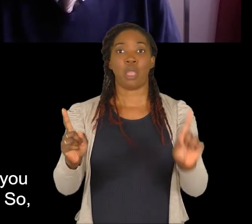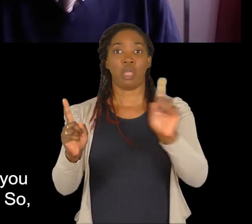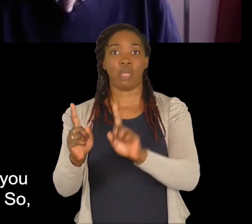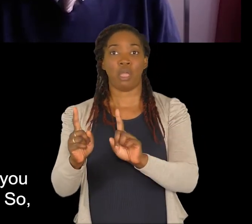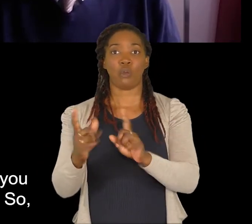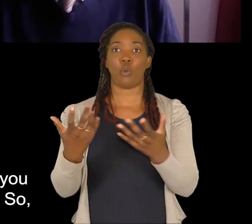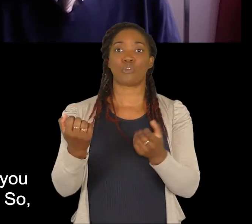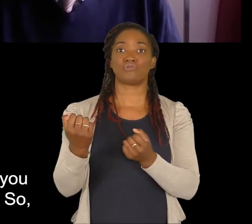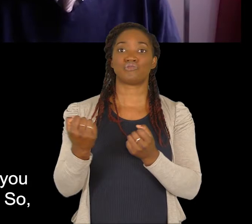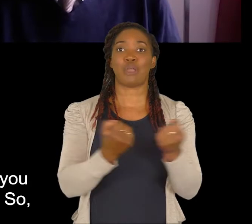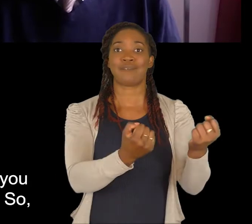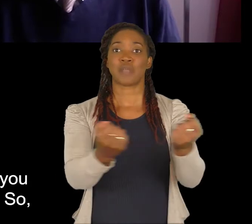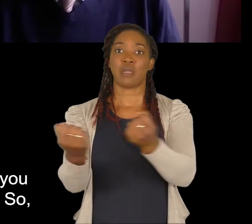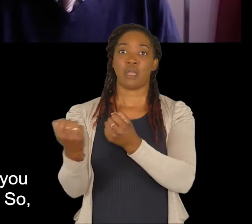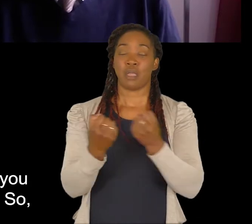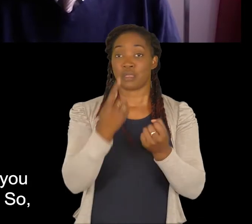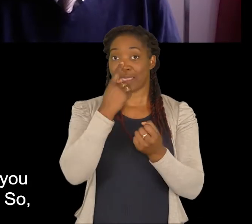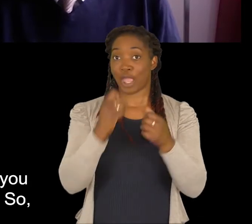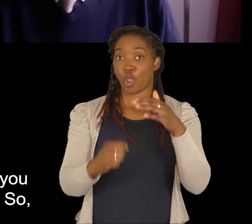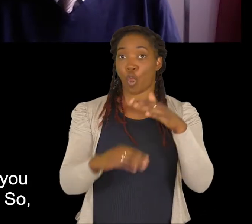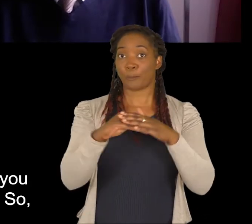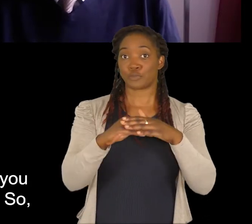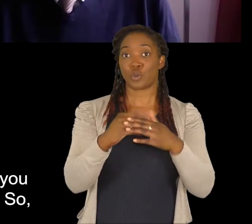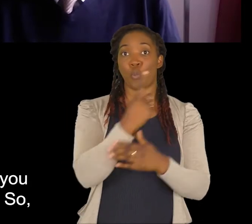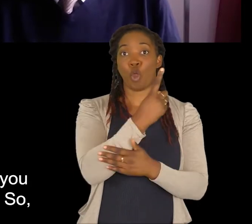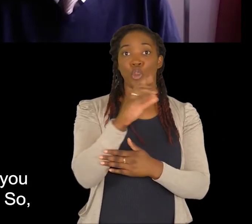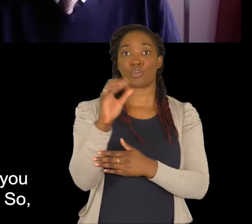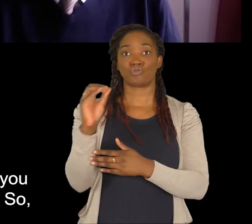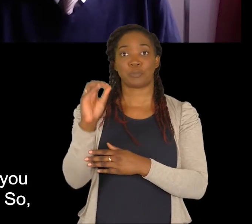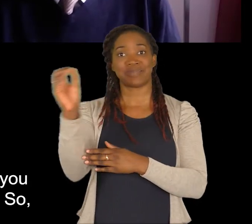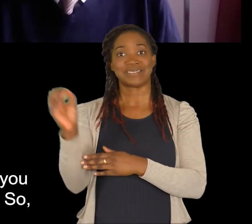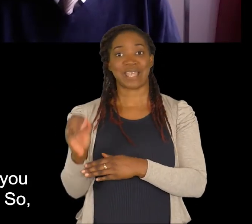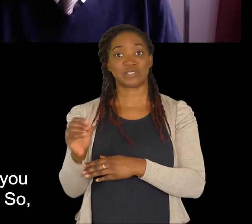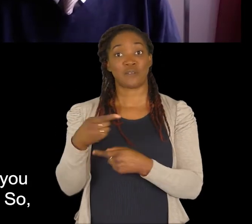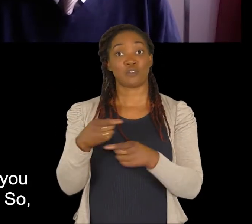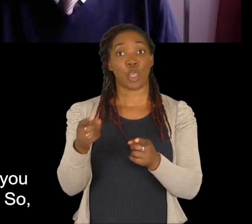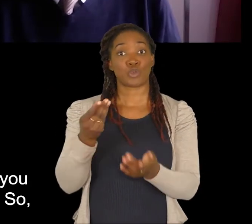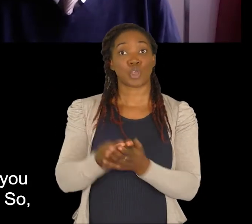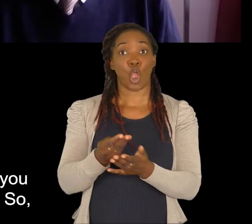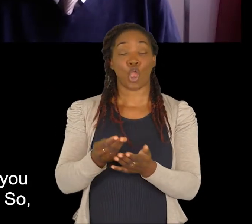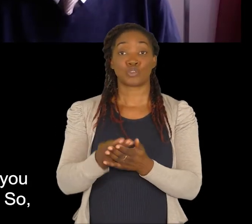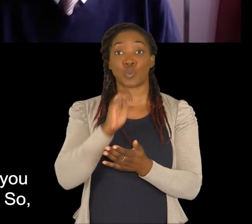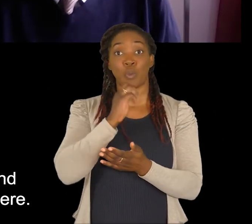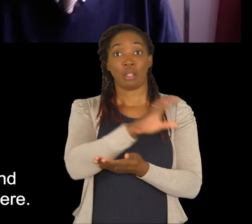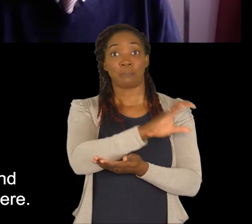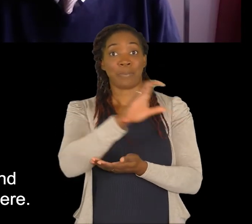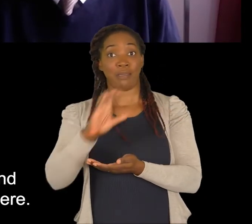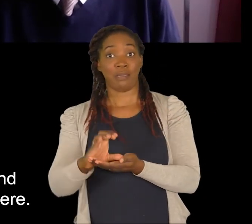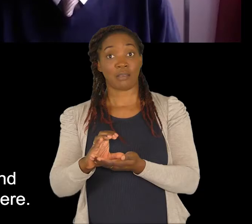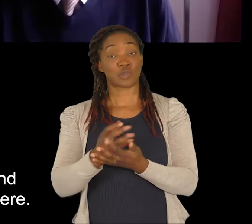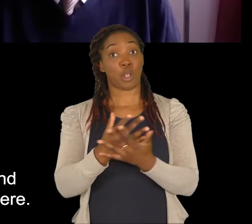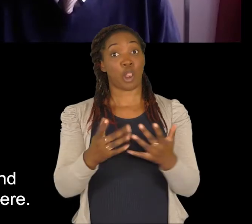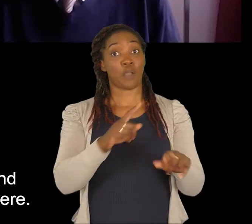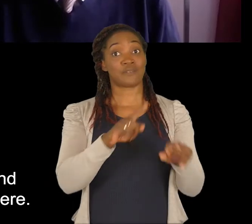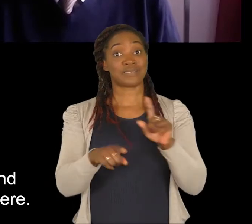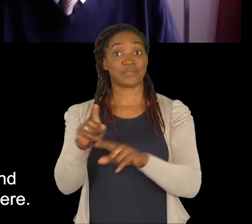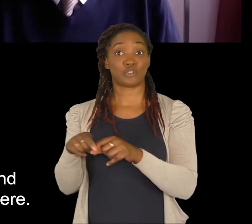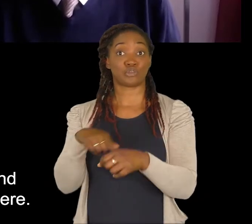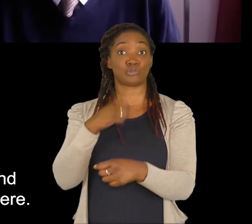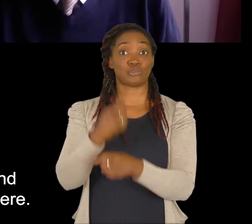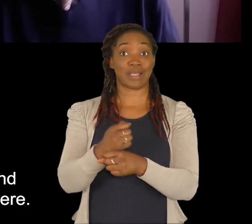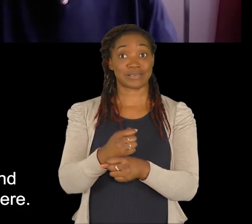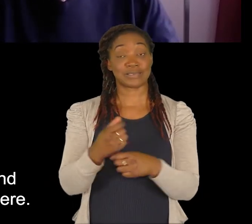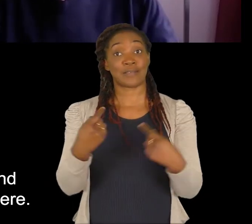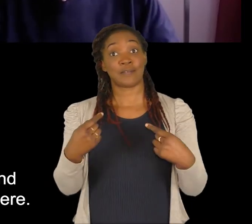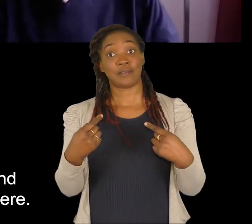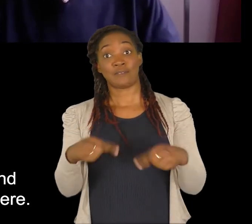driver, so you can get up to 100% of those costs covered. So there's lots of different types of